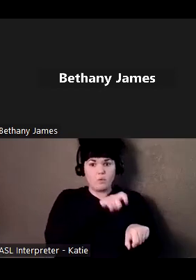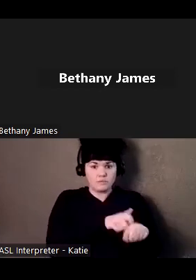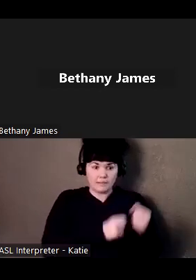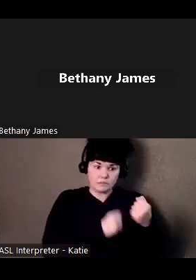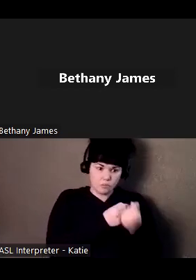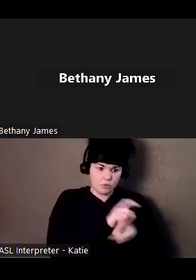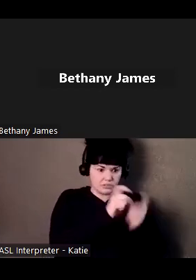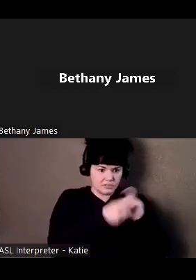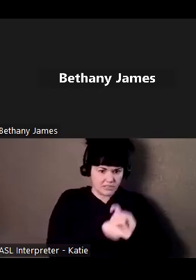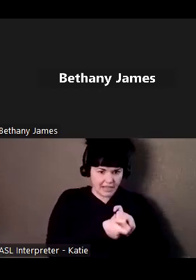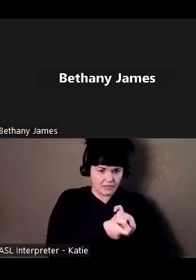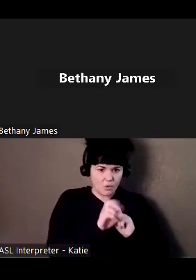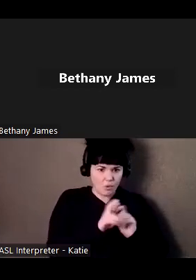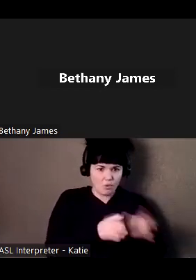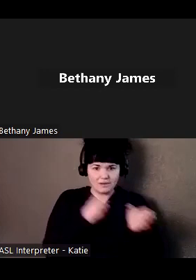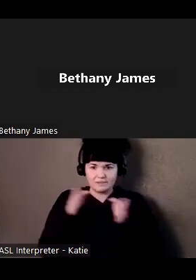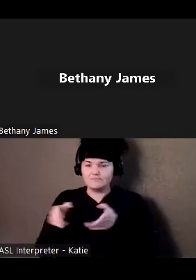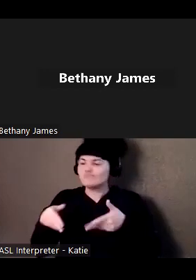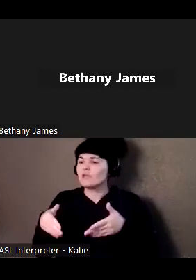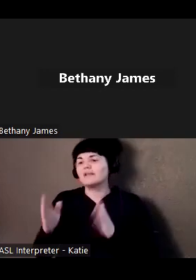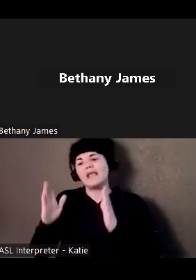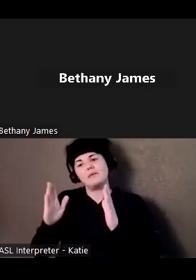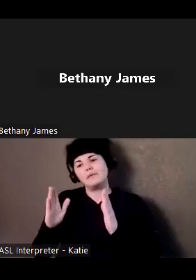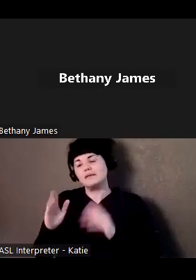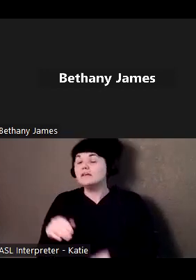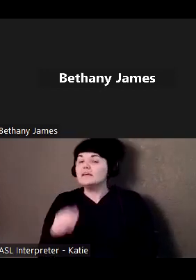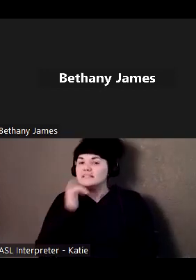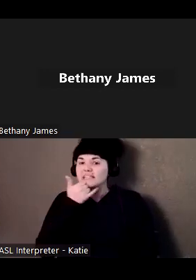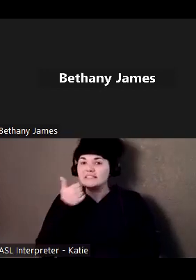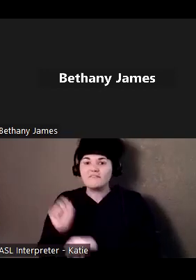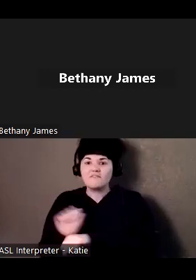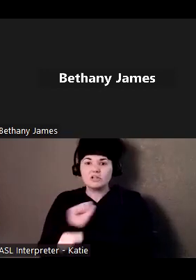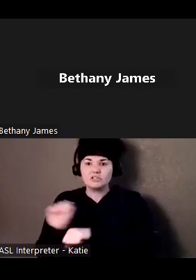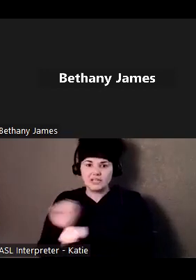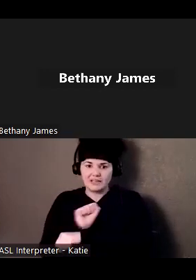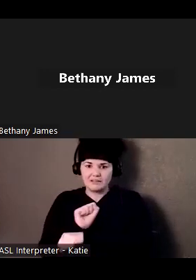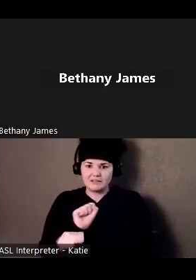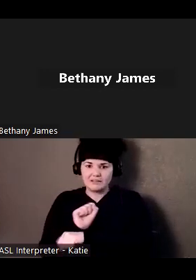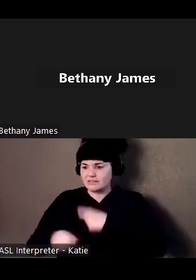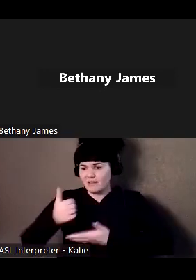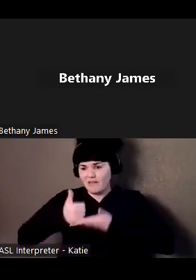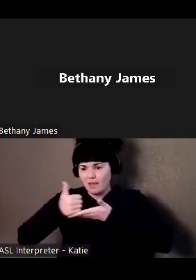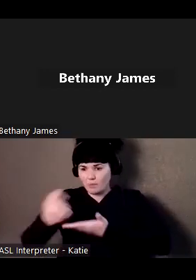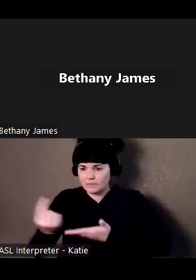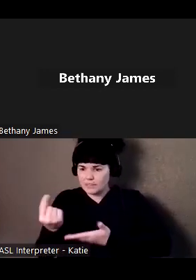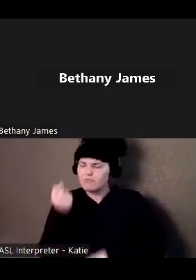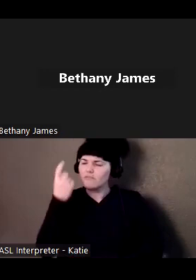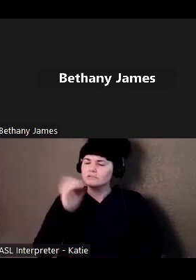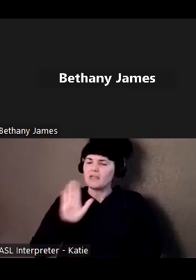merely enabling dysfunction at the expense of helping someone realize their resilience and